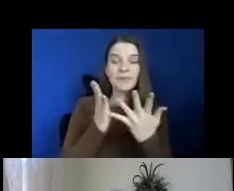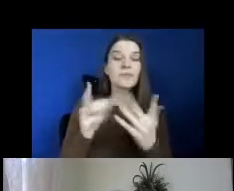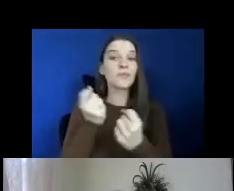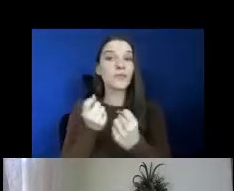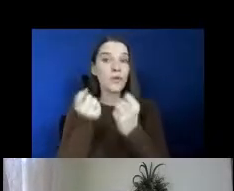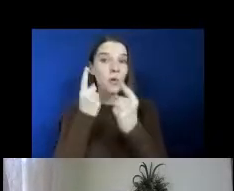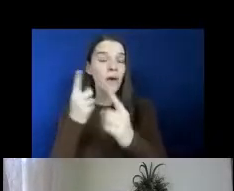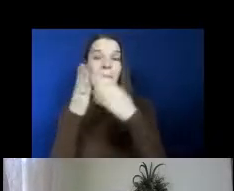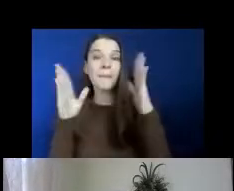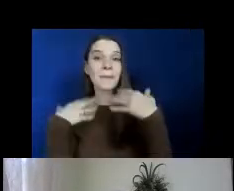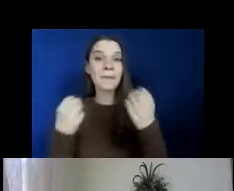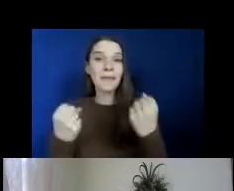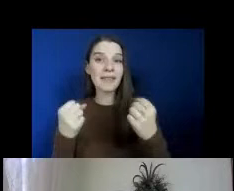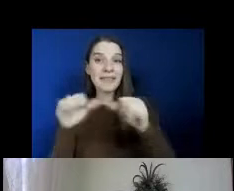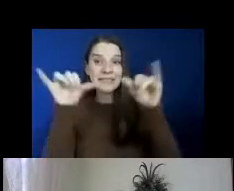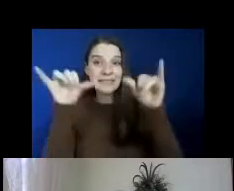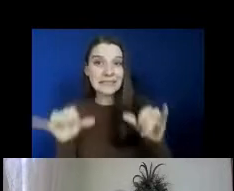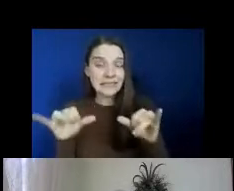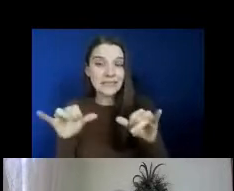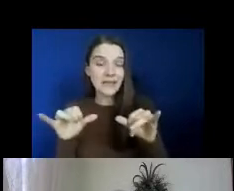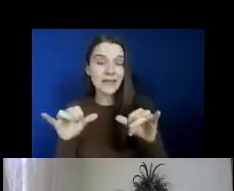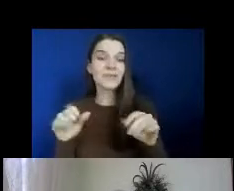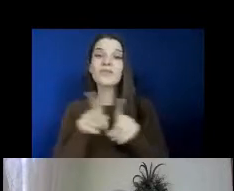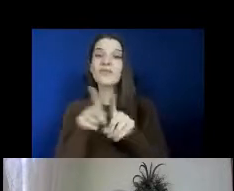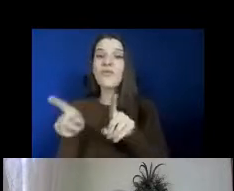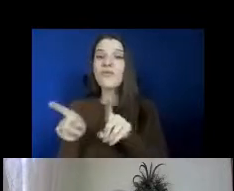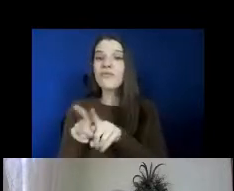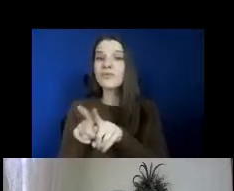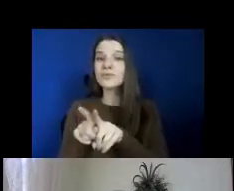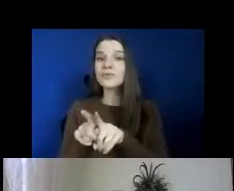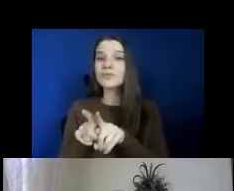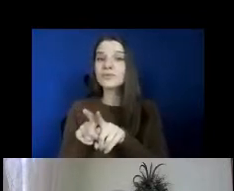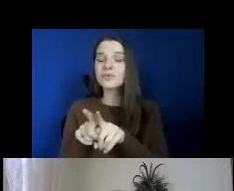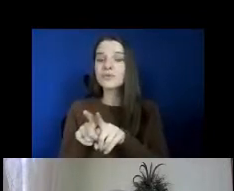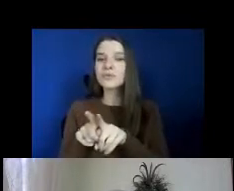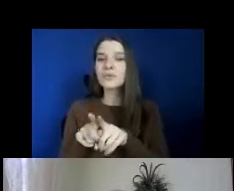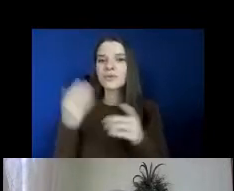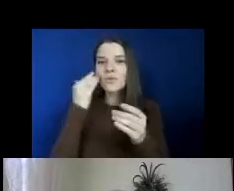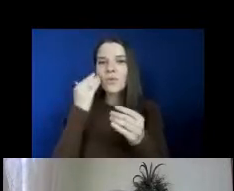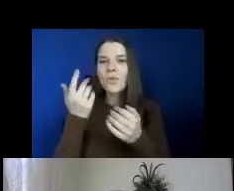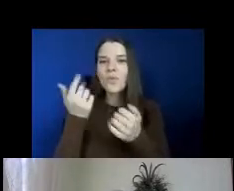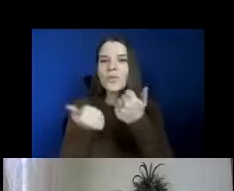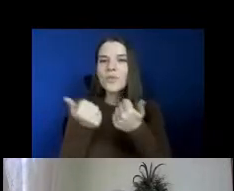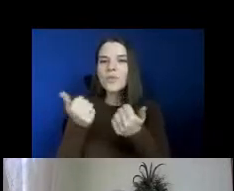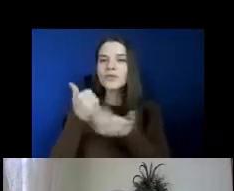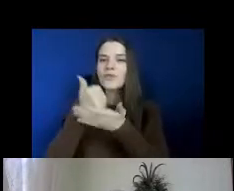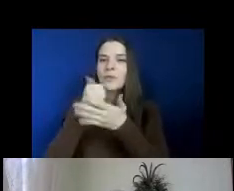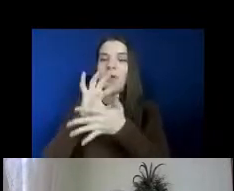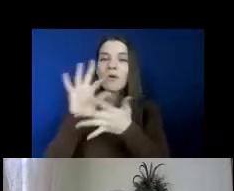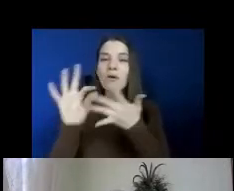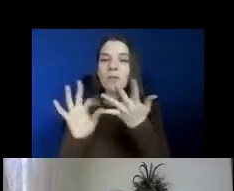your public health system, as well as how the treatment options would affect